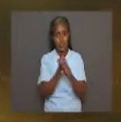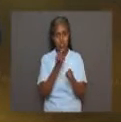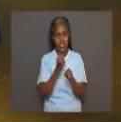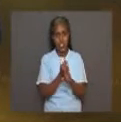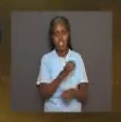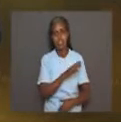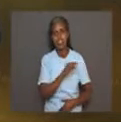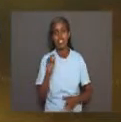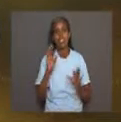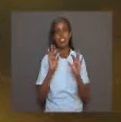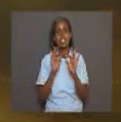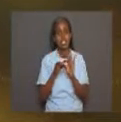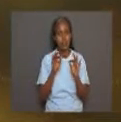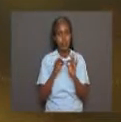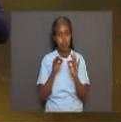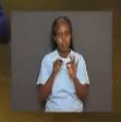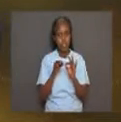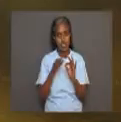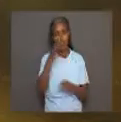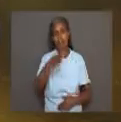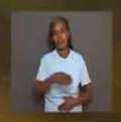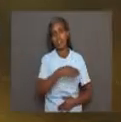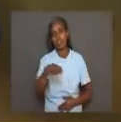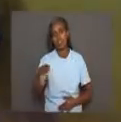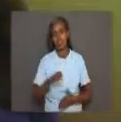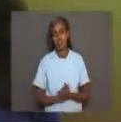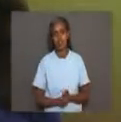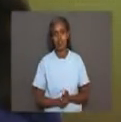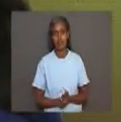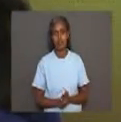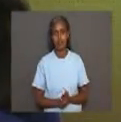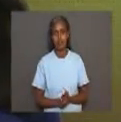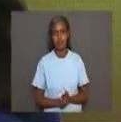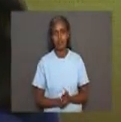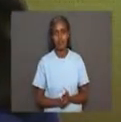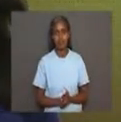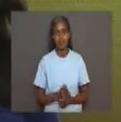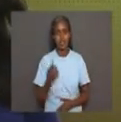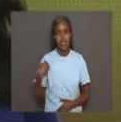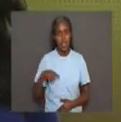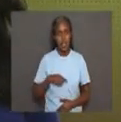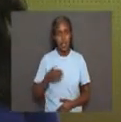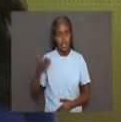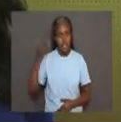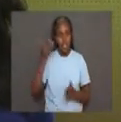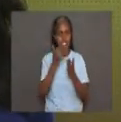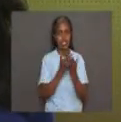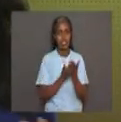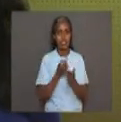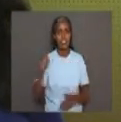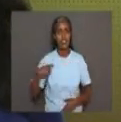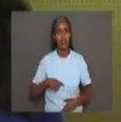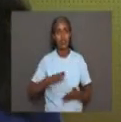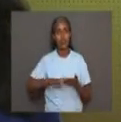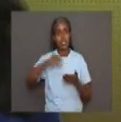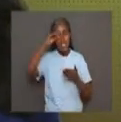and interpretation of graphs. In our last lesson, we